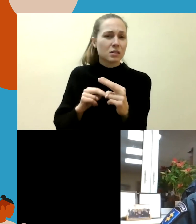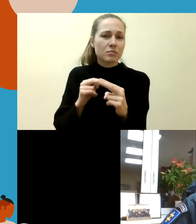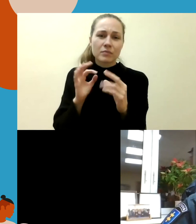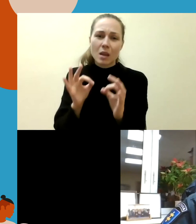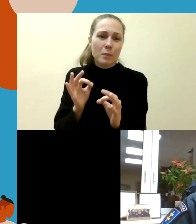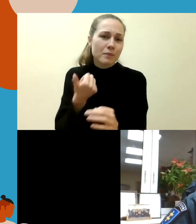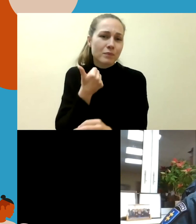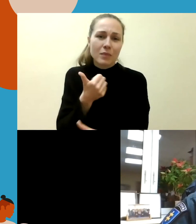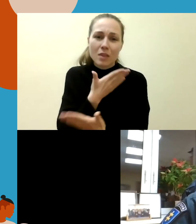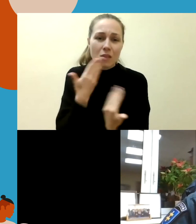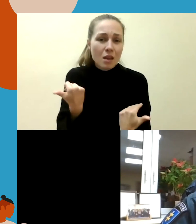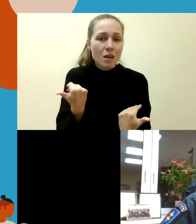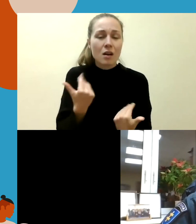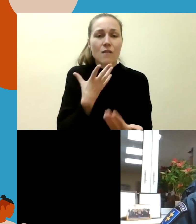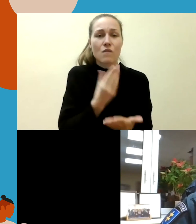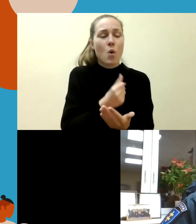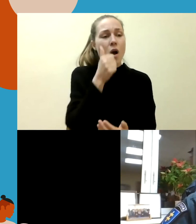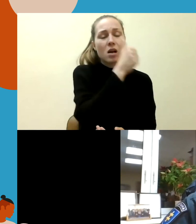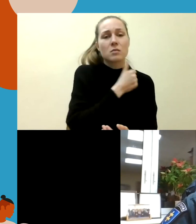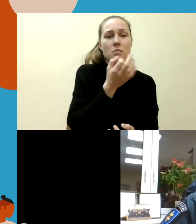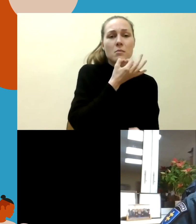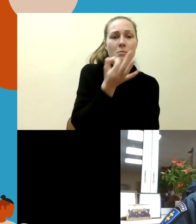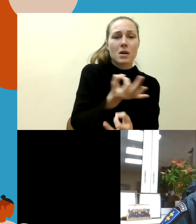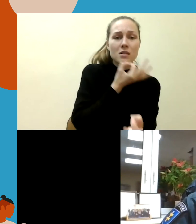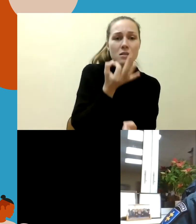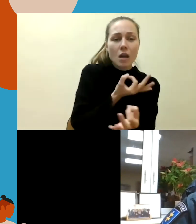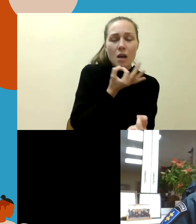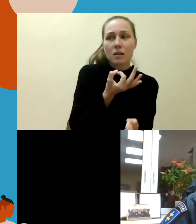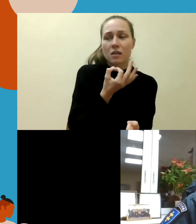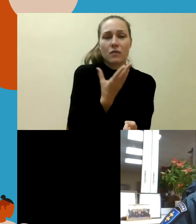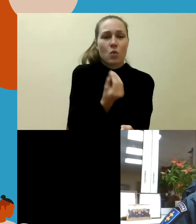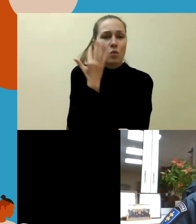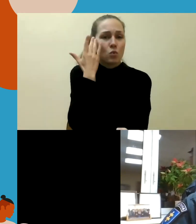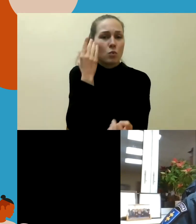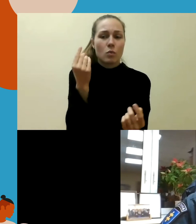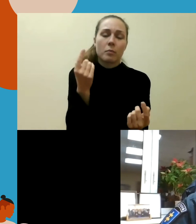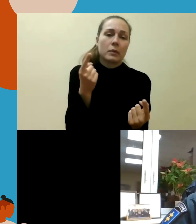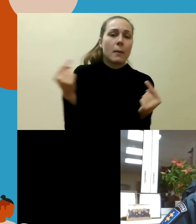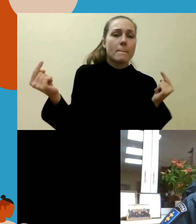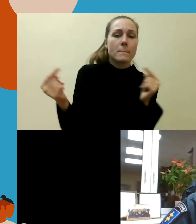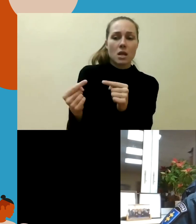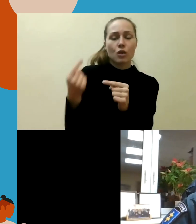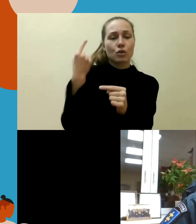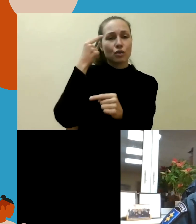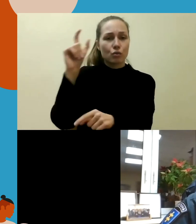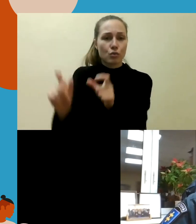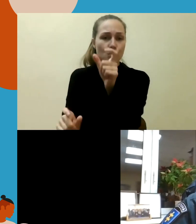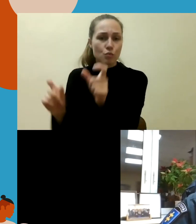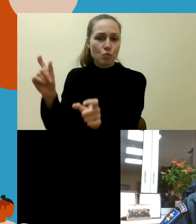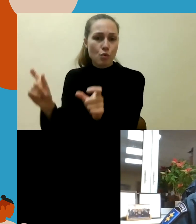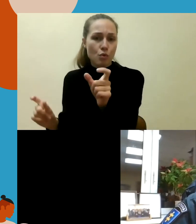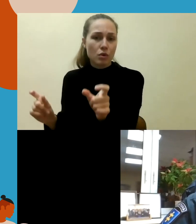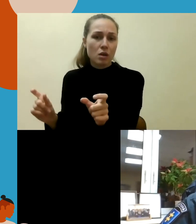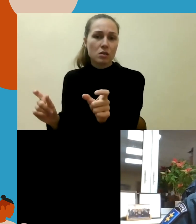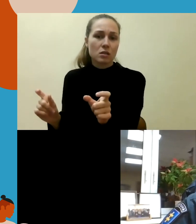the future we will get rid of those prejudices that are inherent in some police officers.